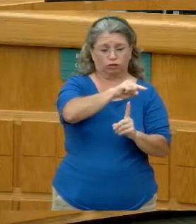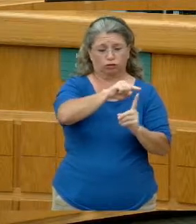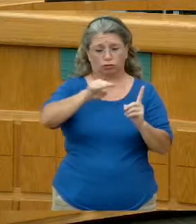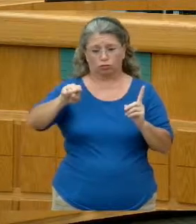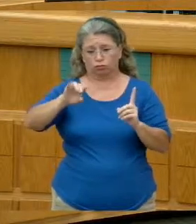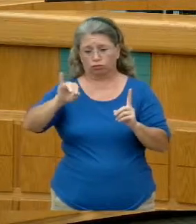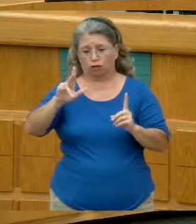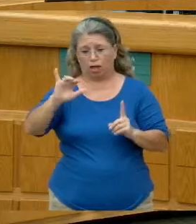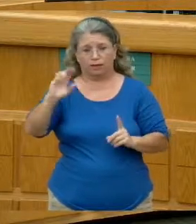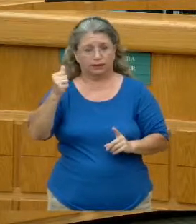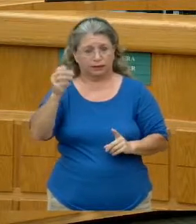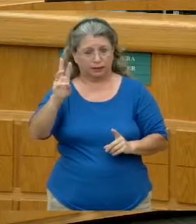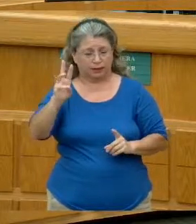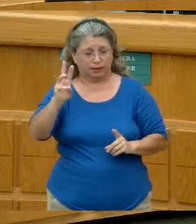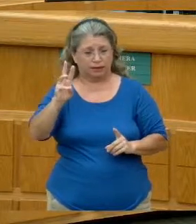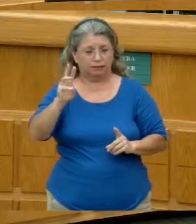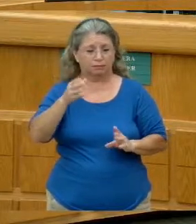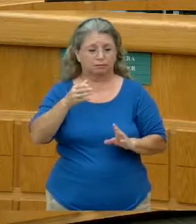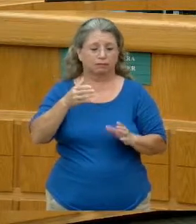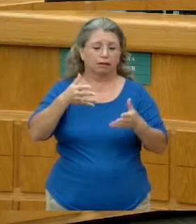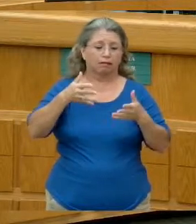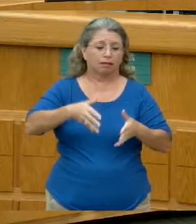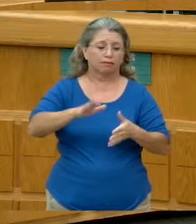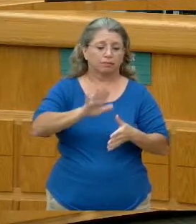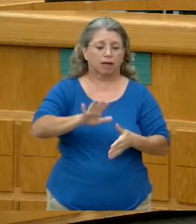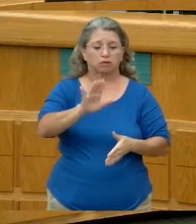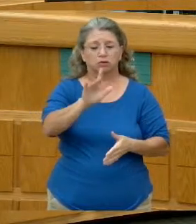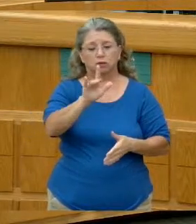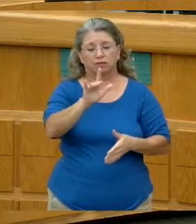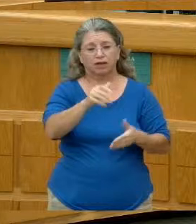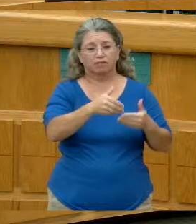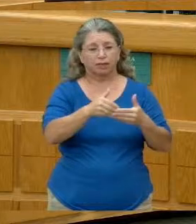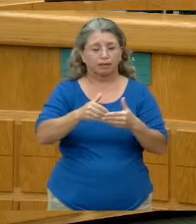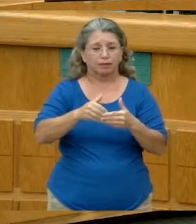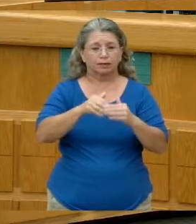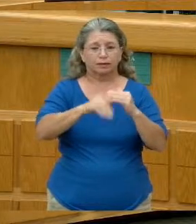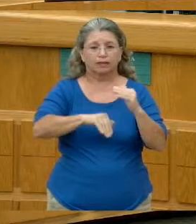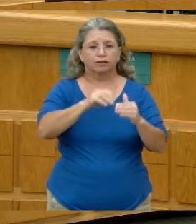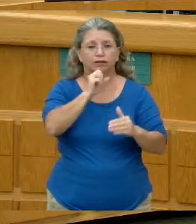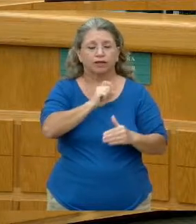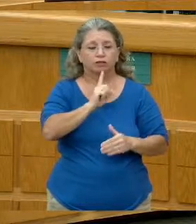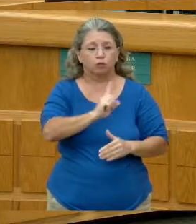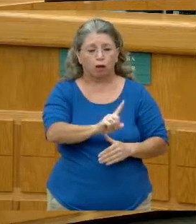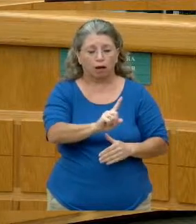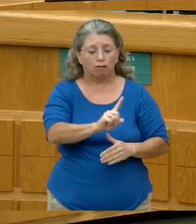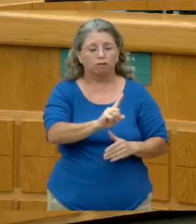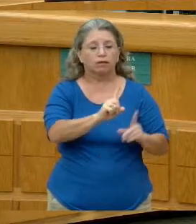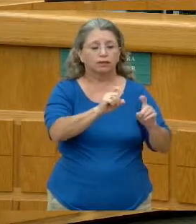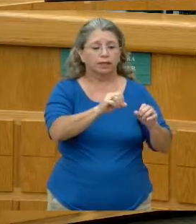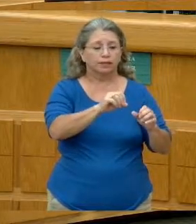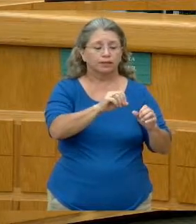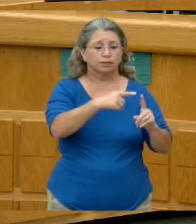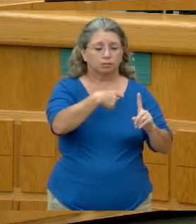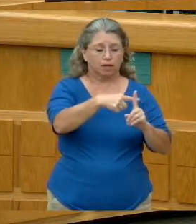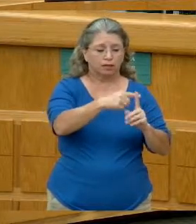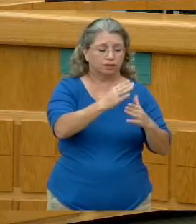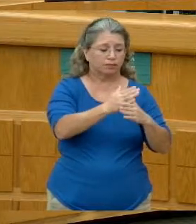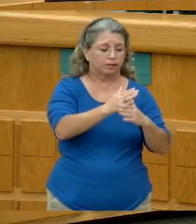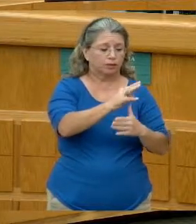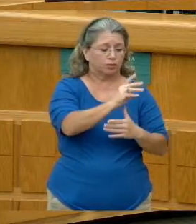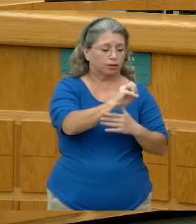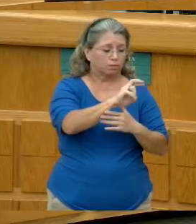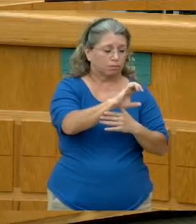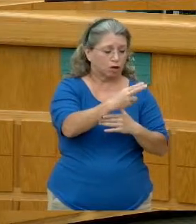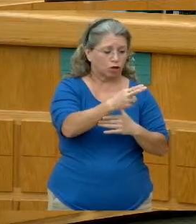16th. The other approximate 25 babies, 1 year and younger, tested positive between March 21st and June